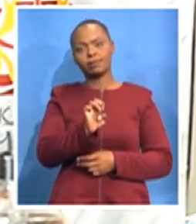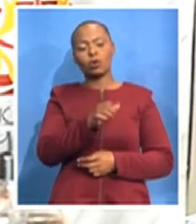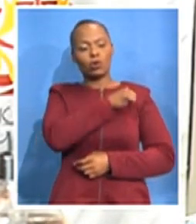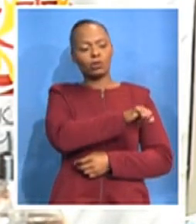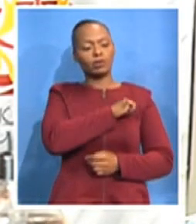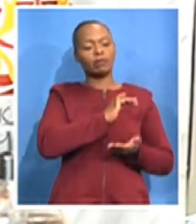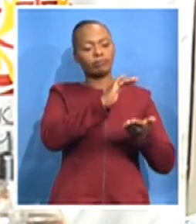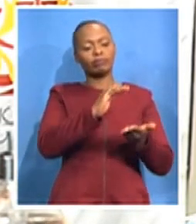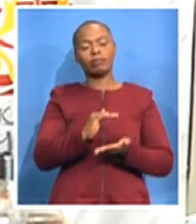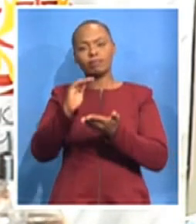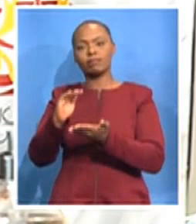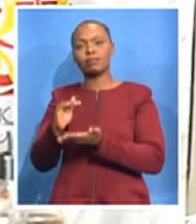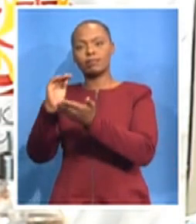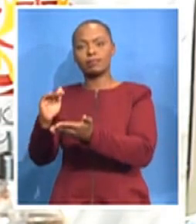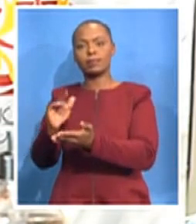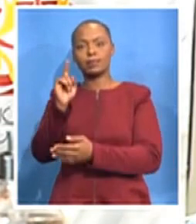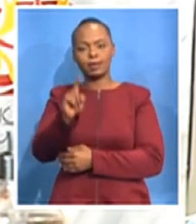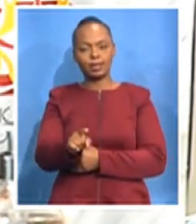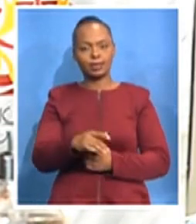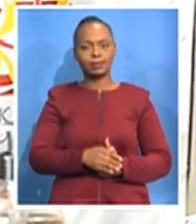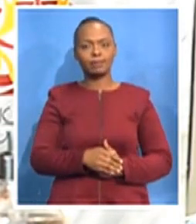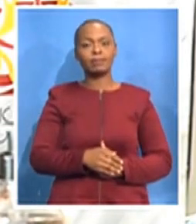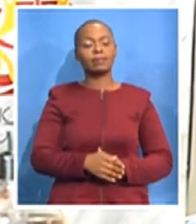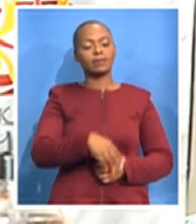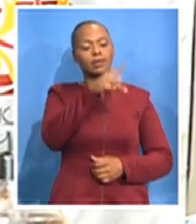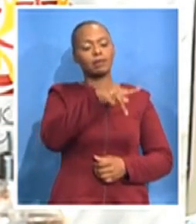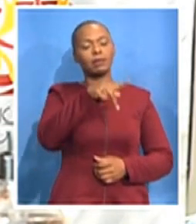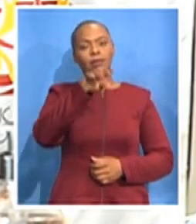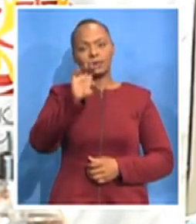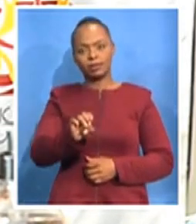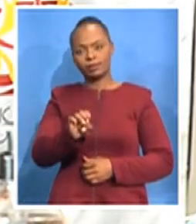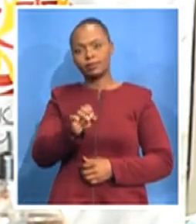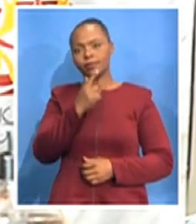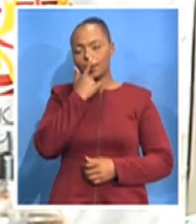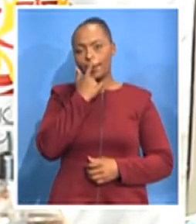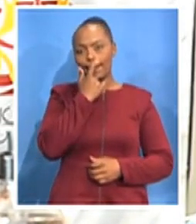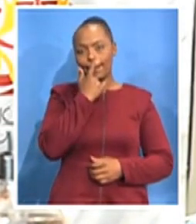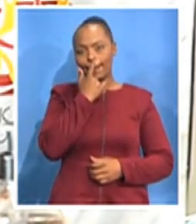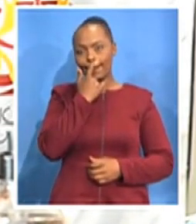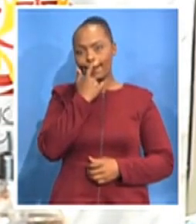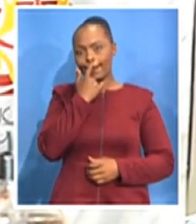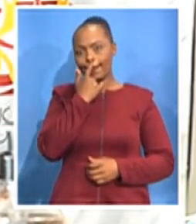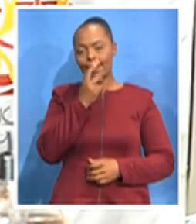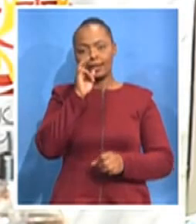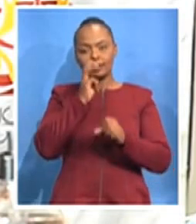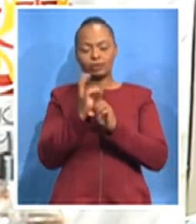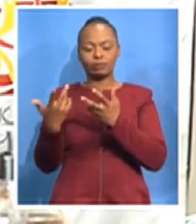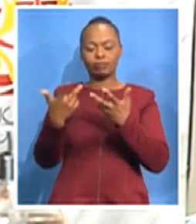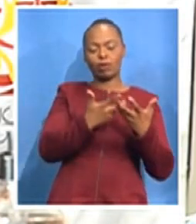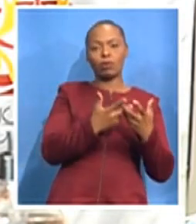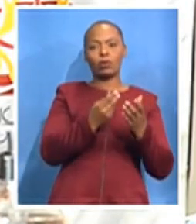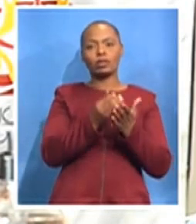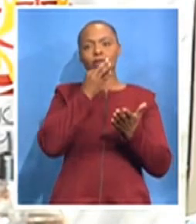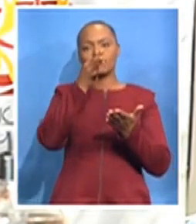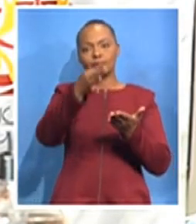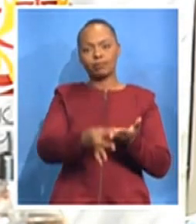The PPEs must be in line with the requested specifications, and the department must immediately train all staff in relation to